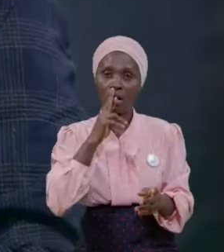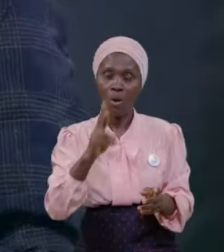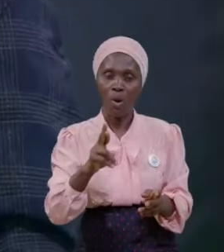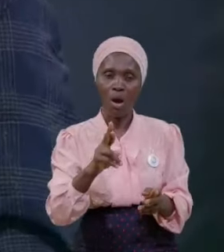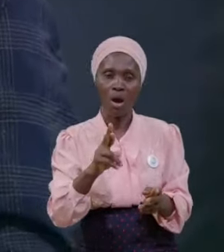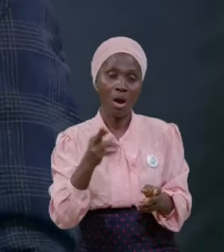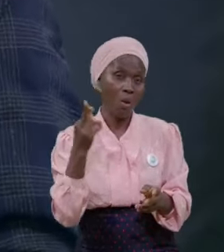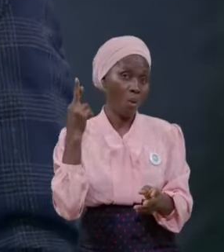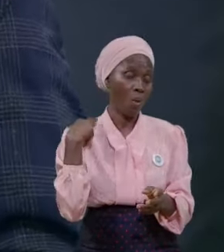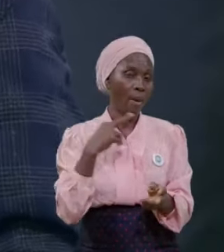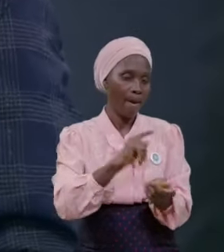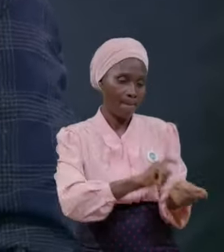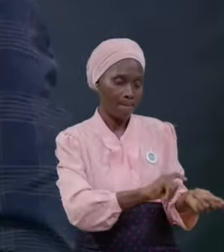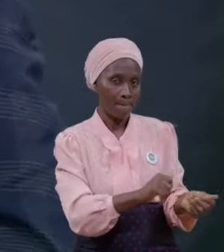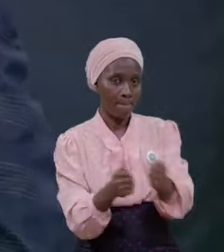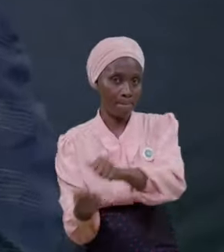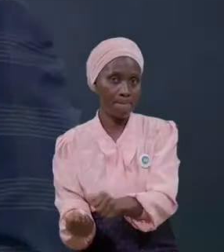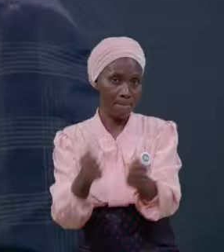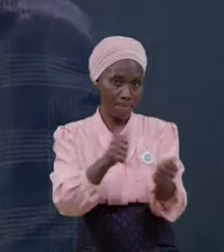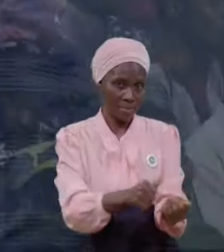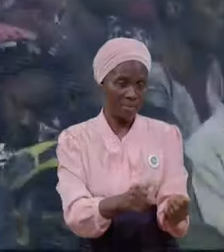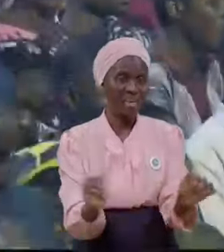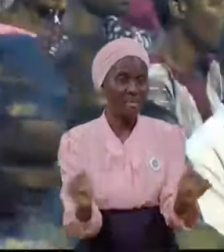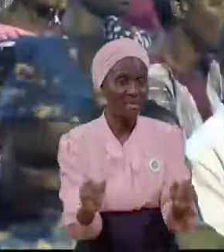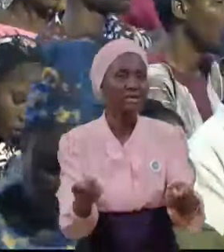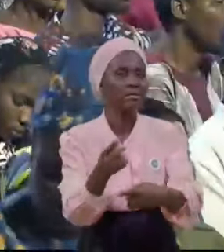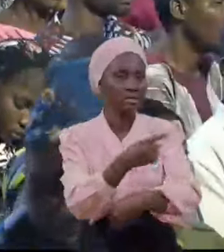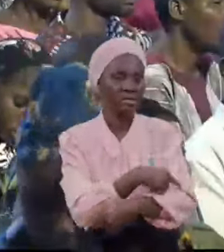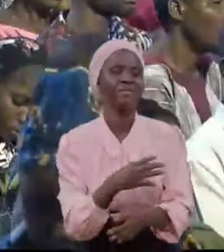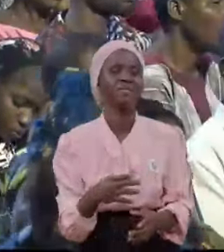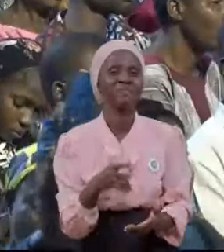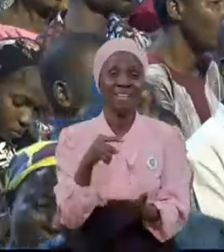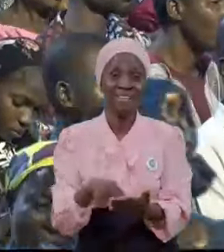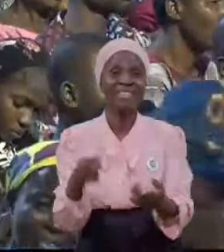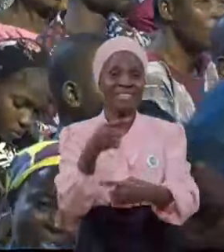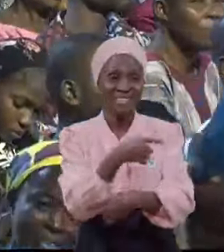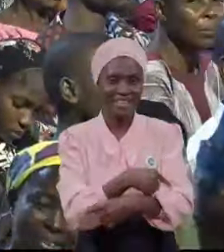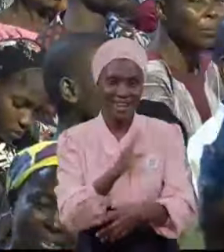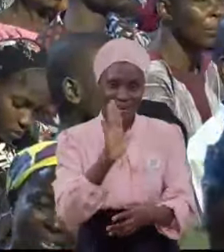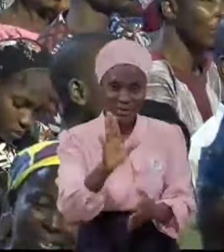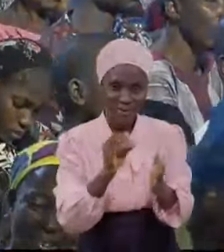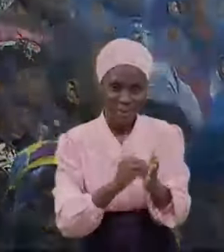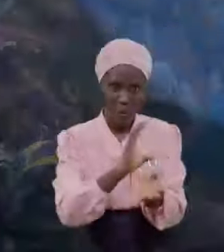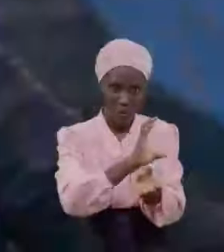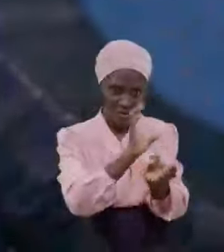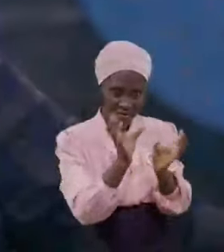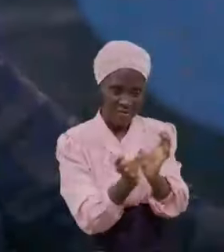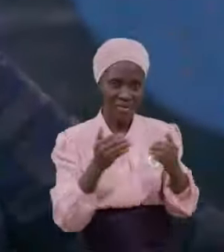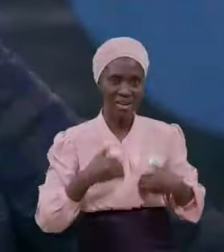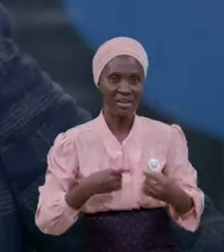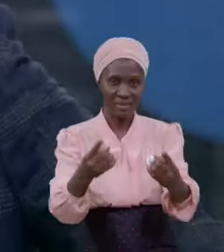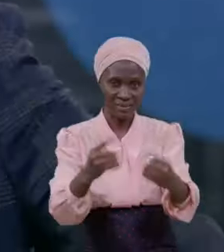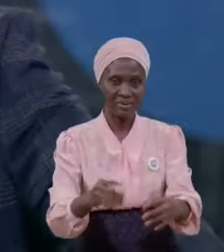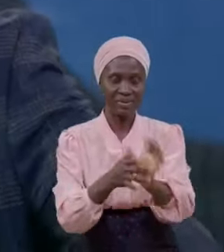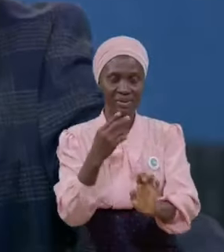the same day, the same day, your conversion has come. This new day, your new life begins